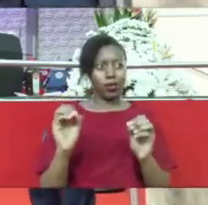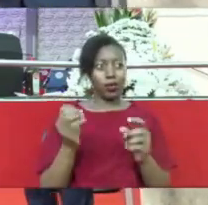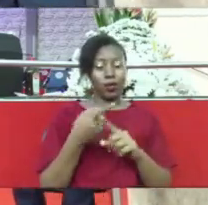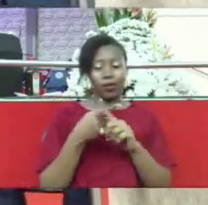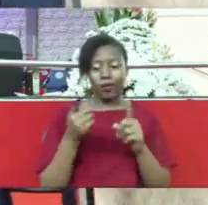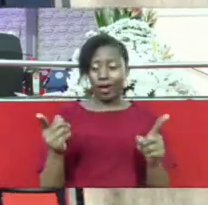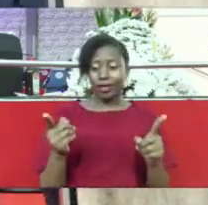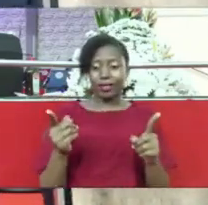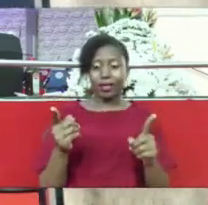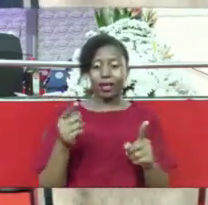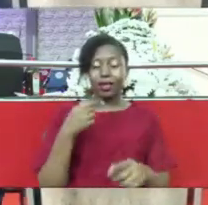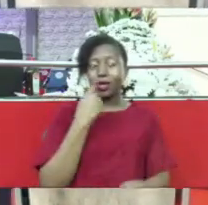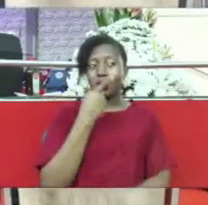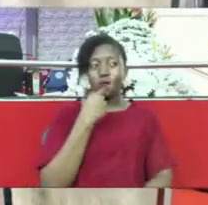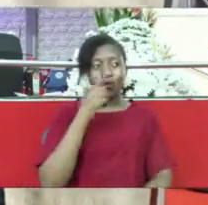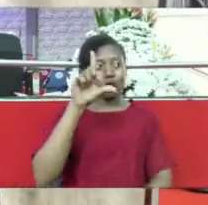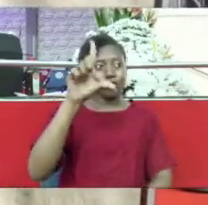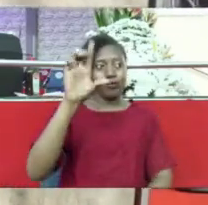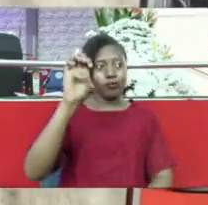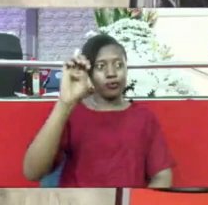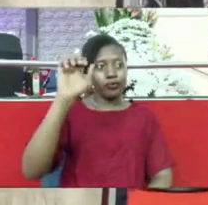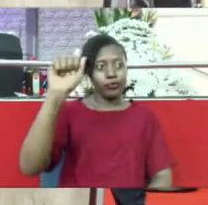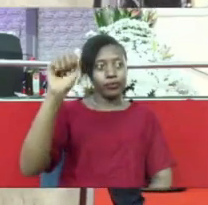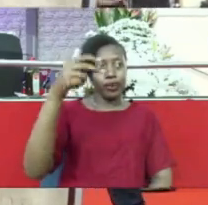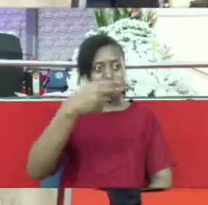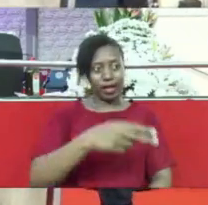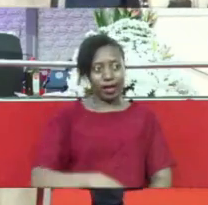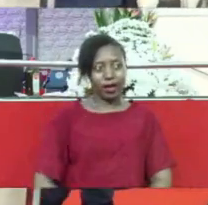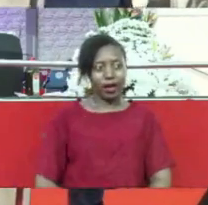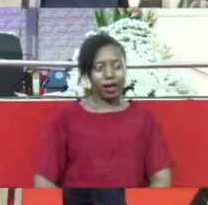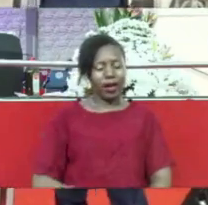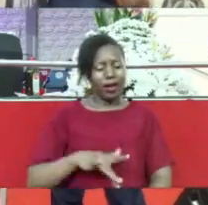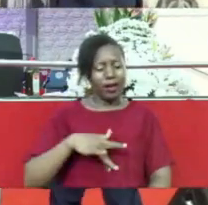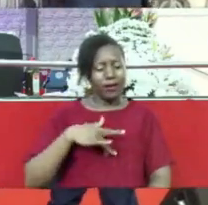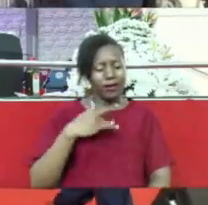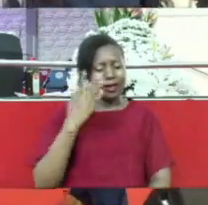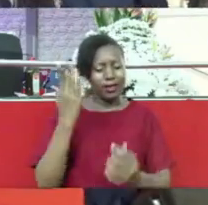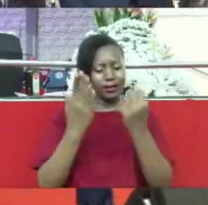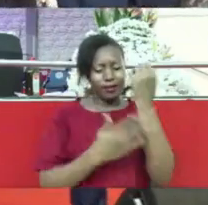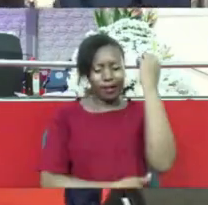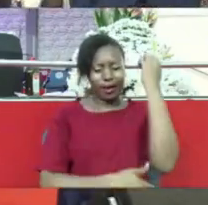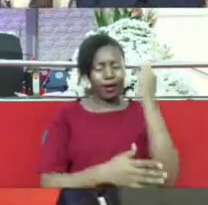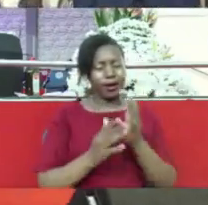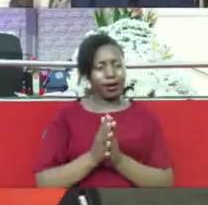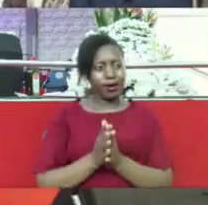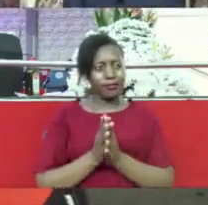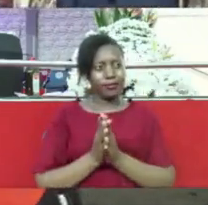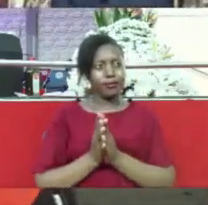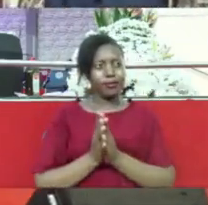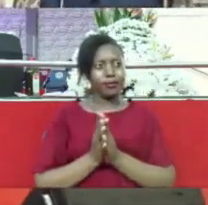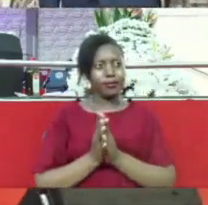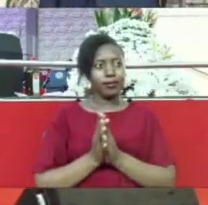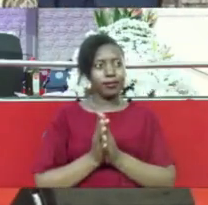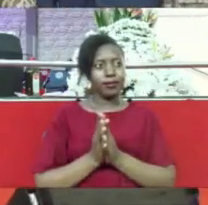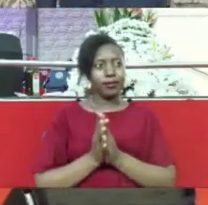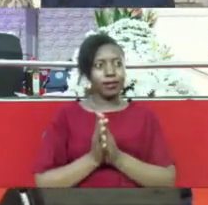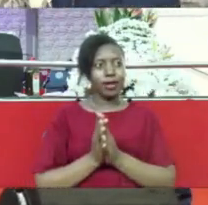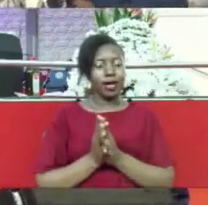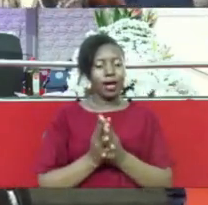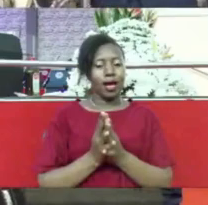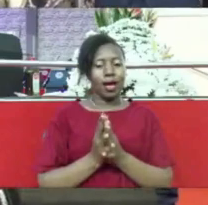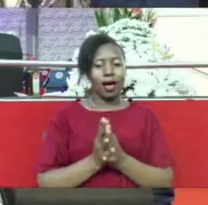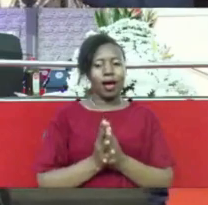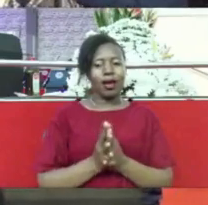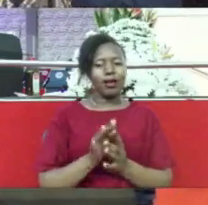Leah. Huyu ni Leah. He felt so bad. Akahisi vibaya. And confronted the father.